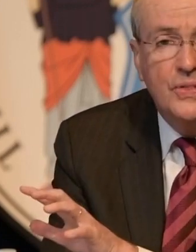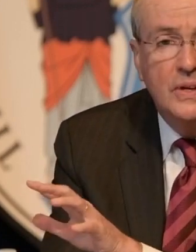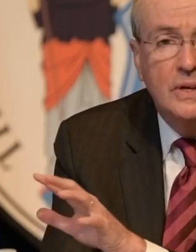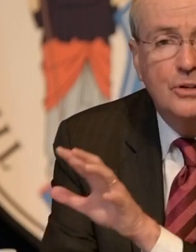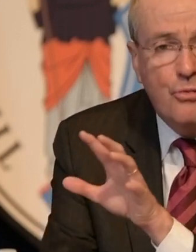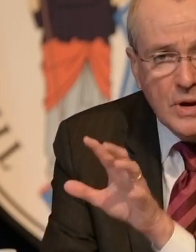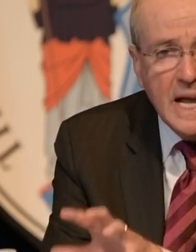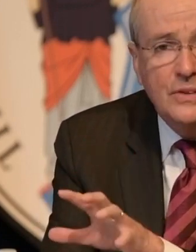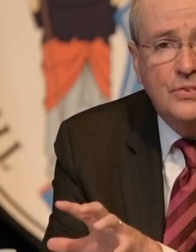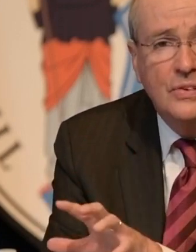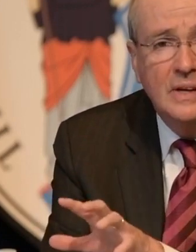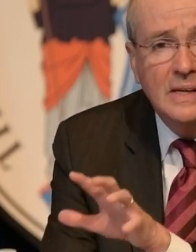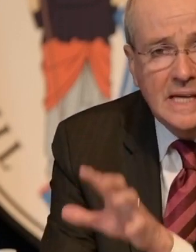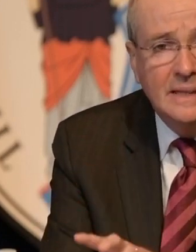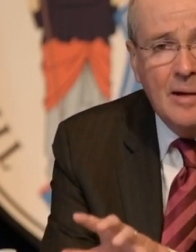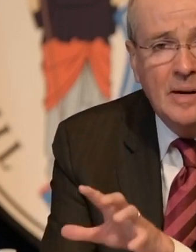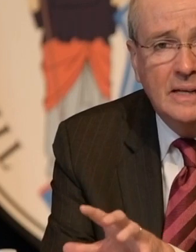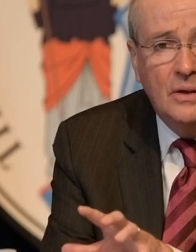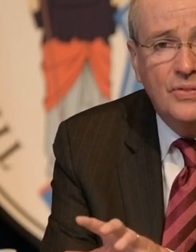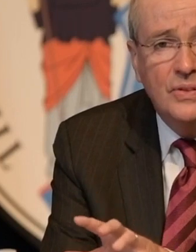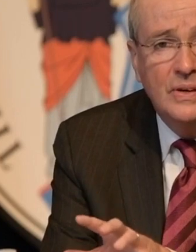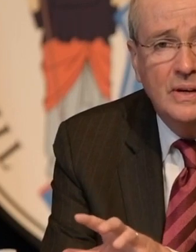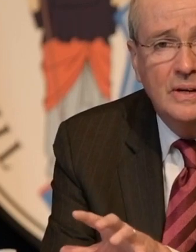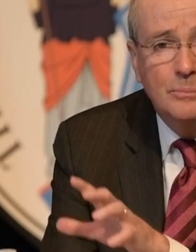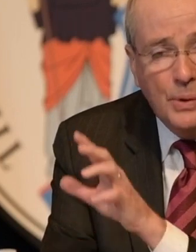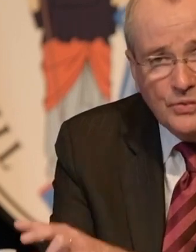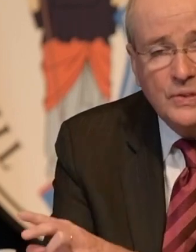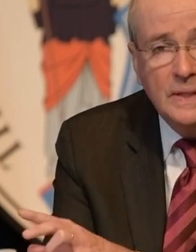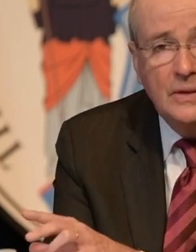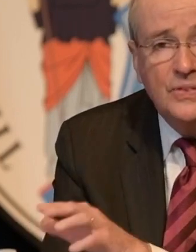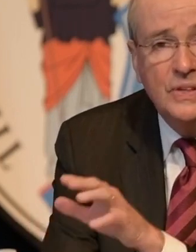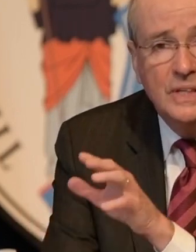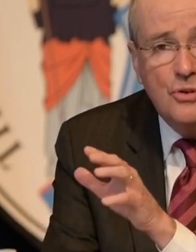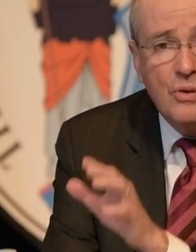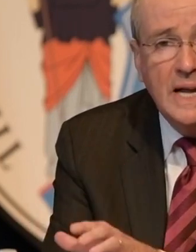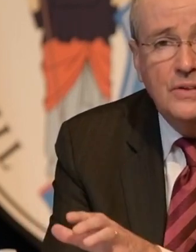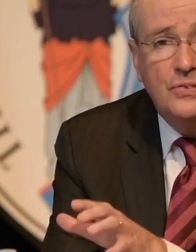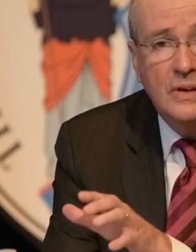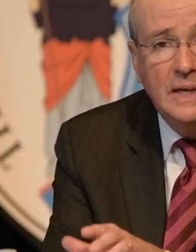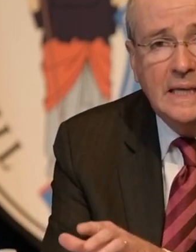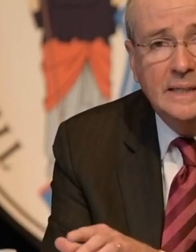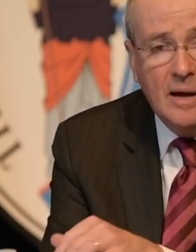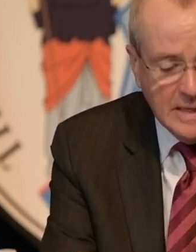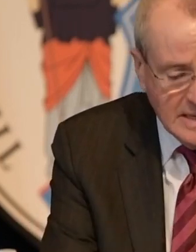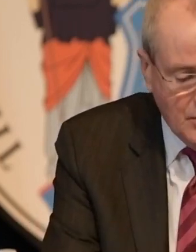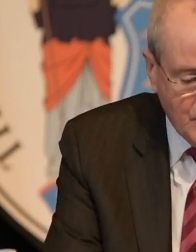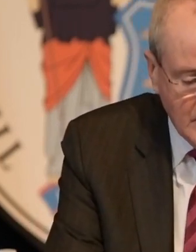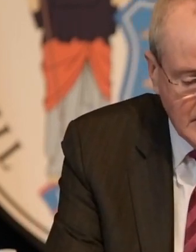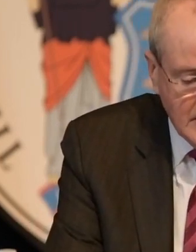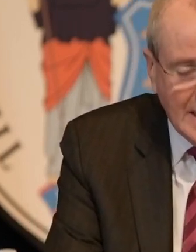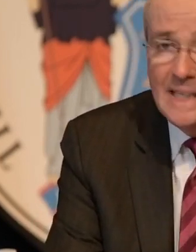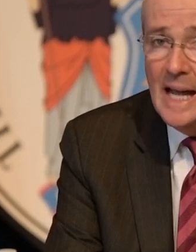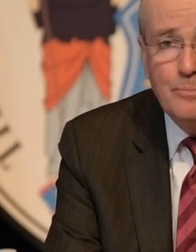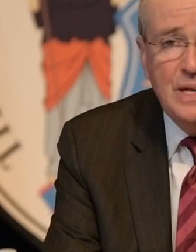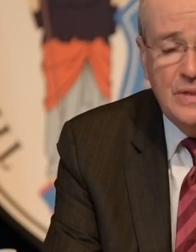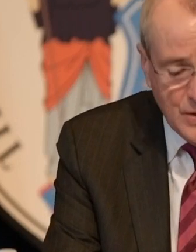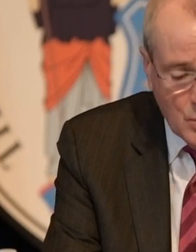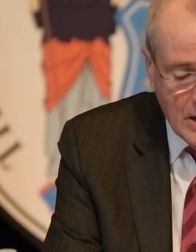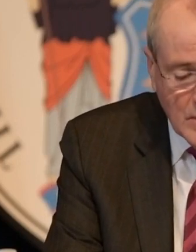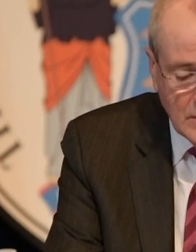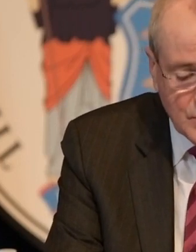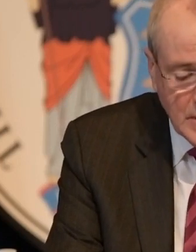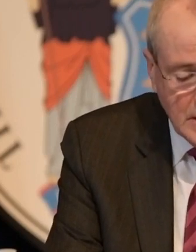health creates economic health. Personal health creates economic health. It can't be the